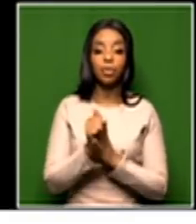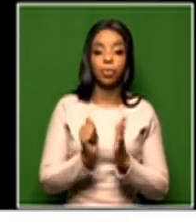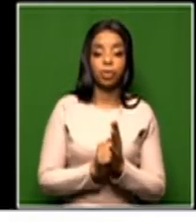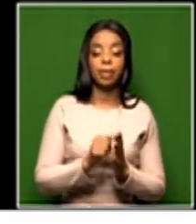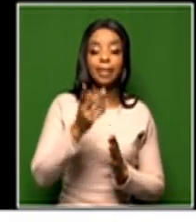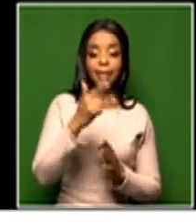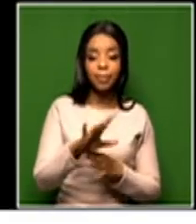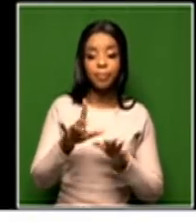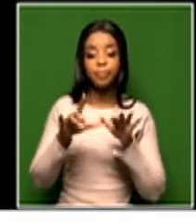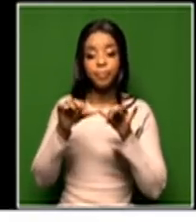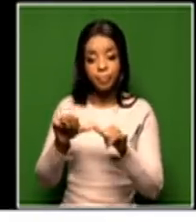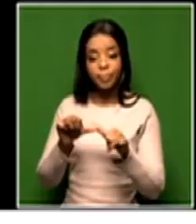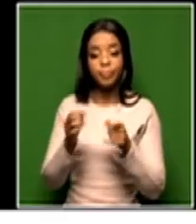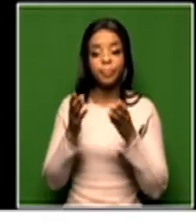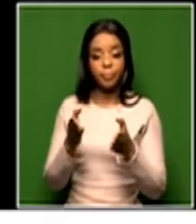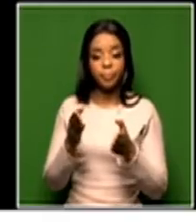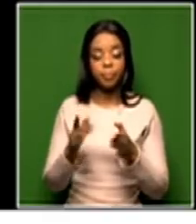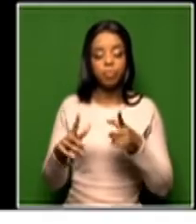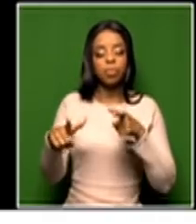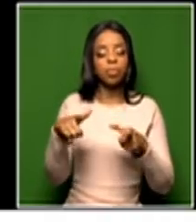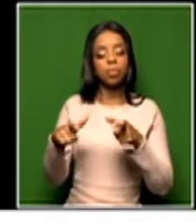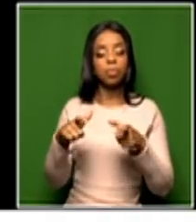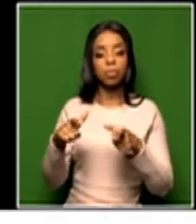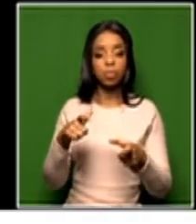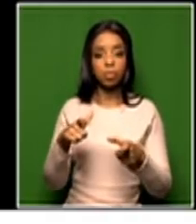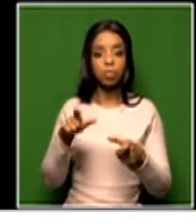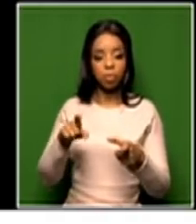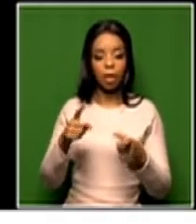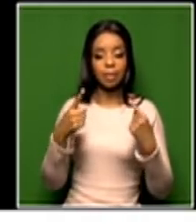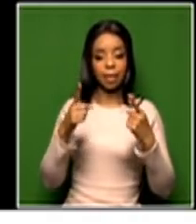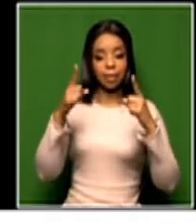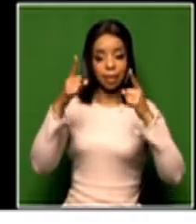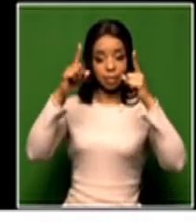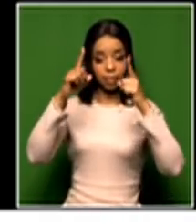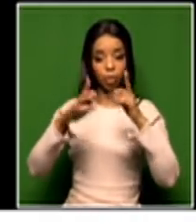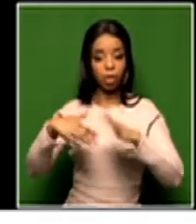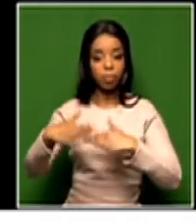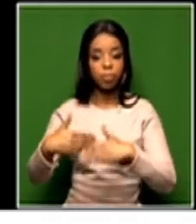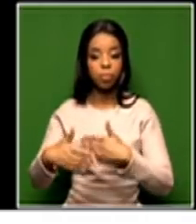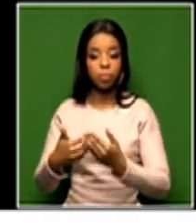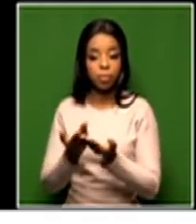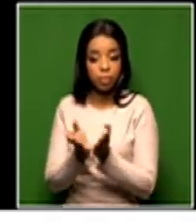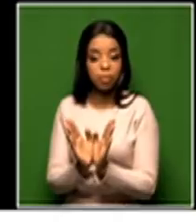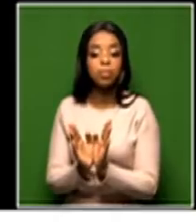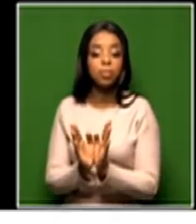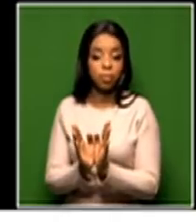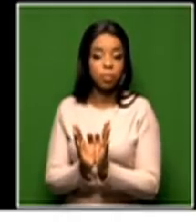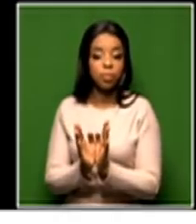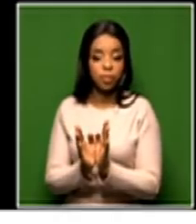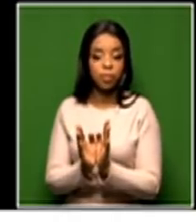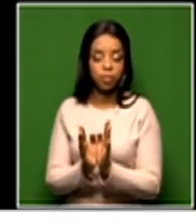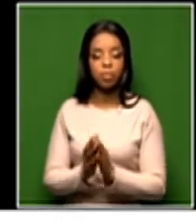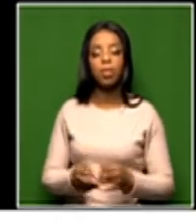trajectory wherein consequence management and successful prosecutions are absent, then they